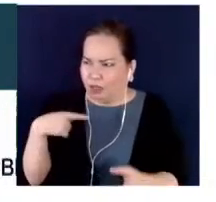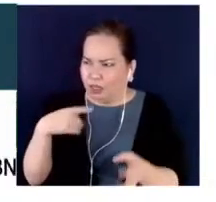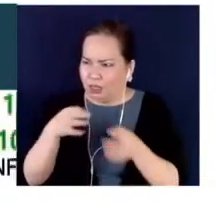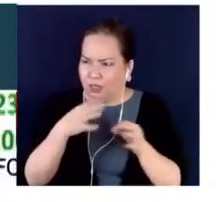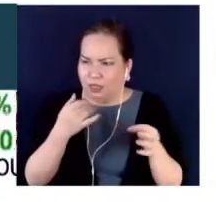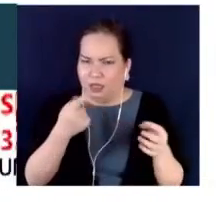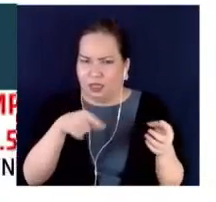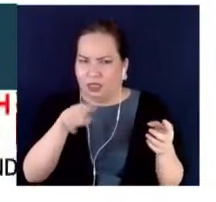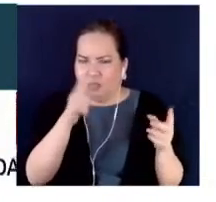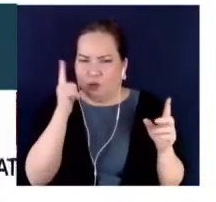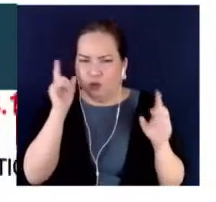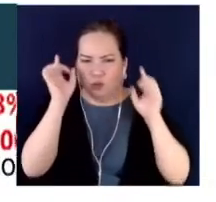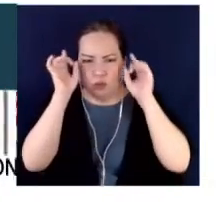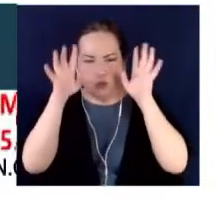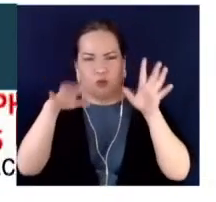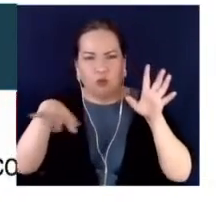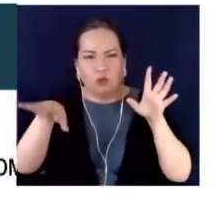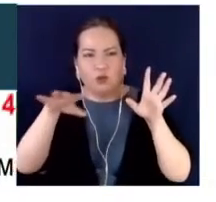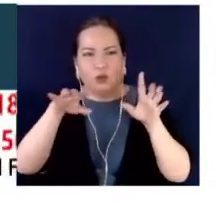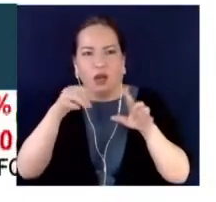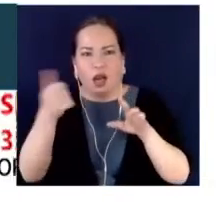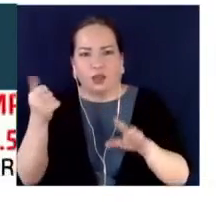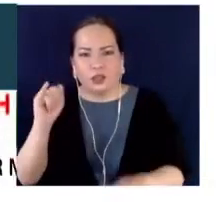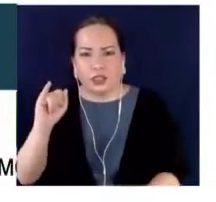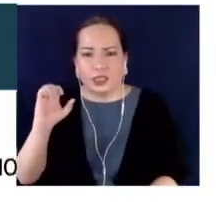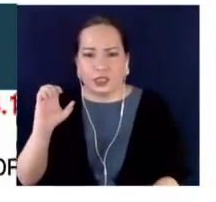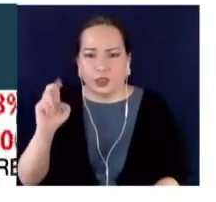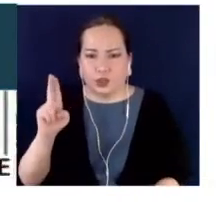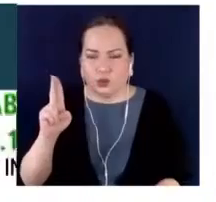level in ICUs?